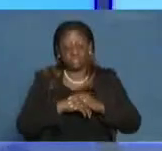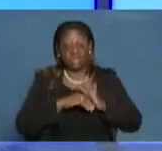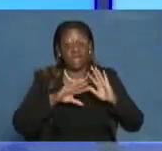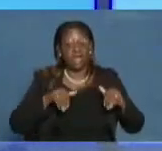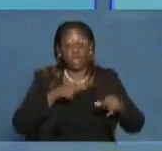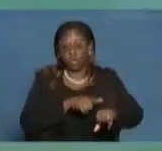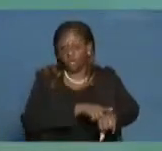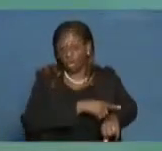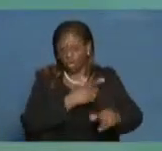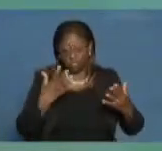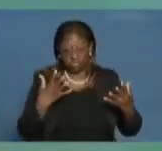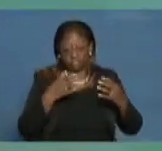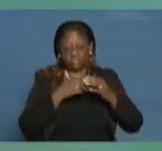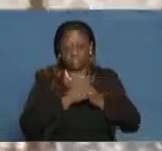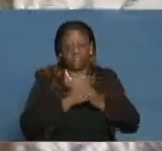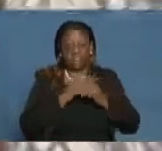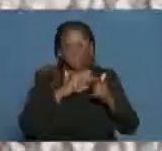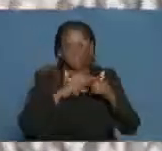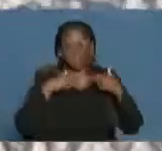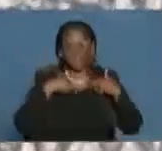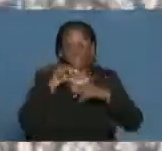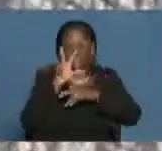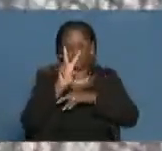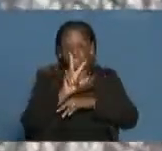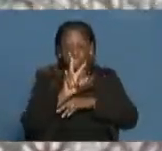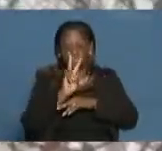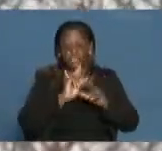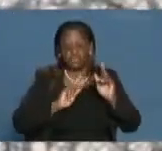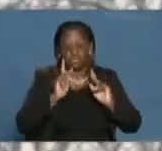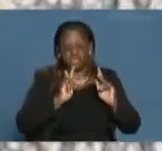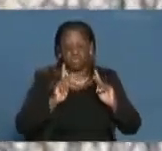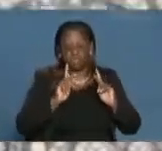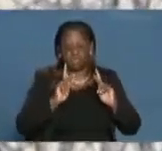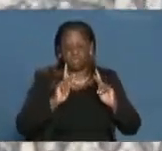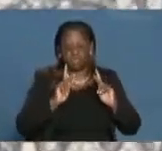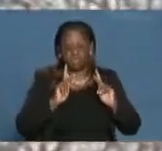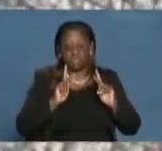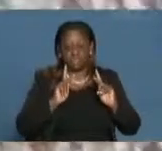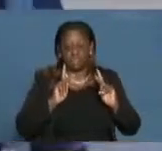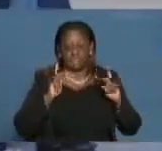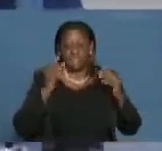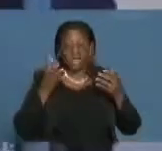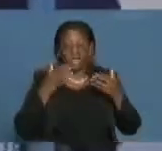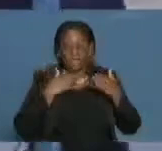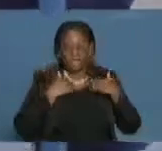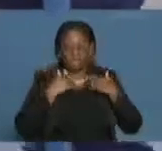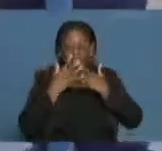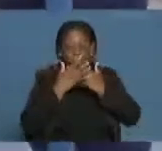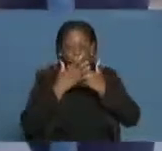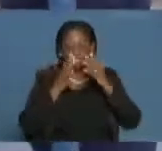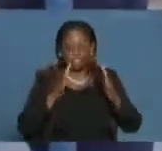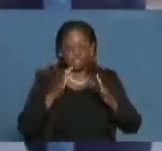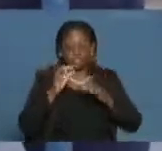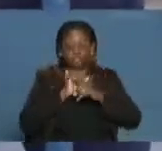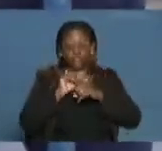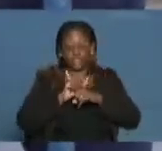In other news this evening, 32 correctional officers are undergoing correctional behavioral health training. Senior Director of Professional